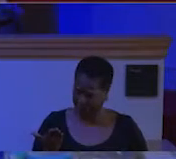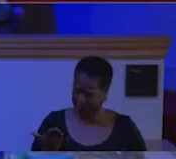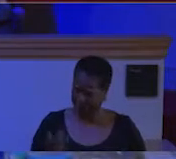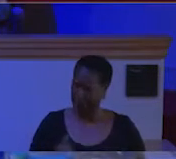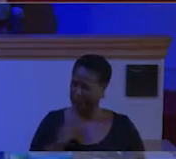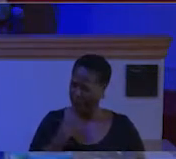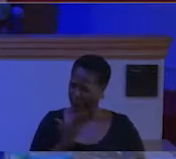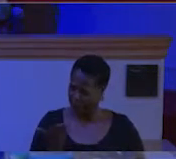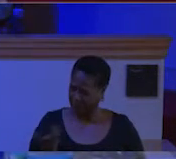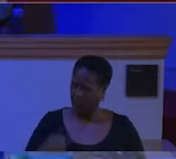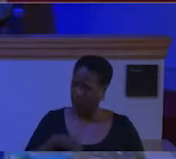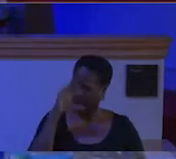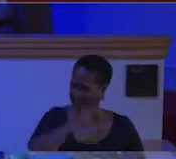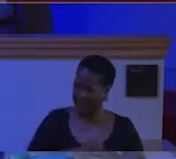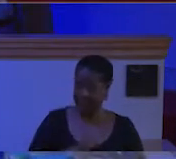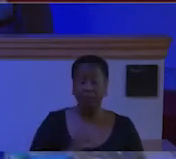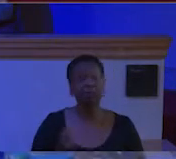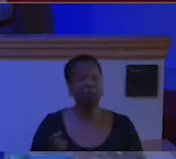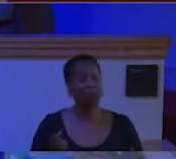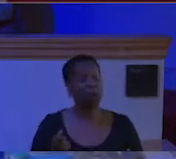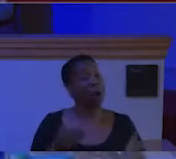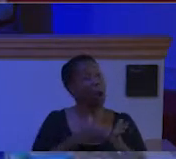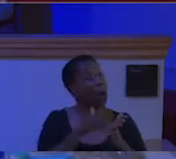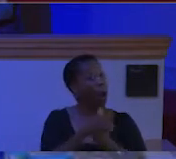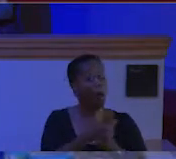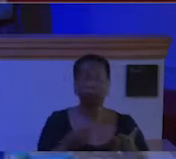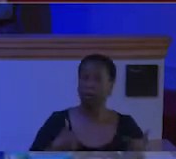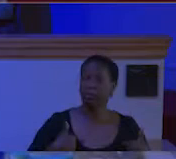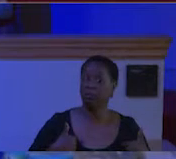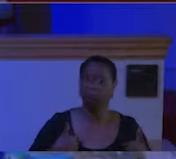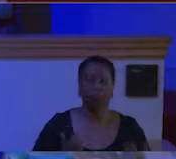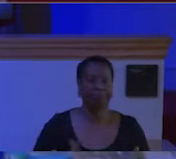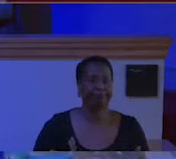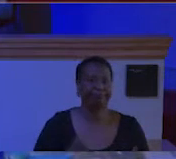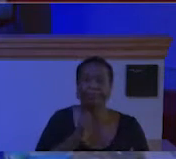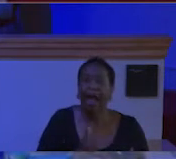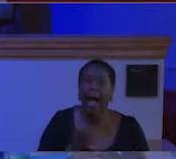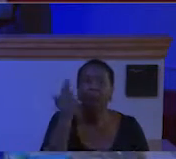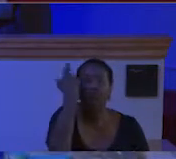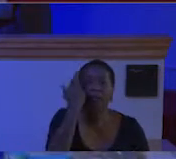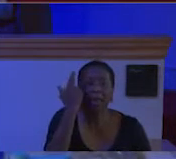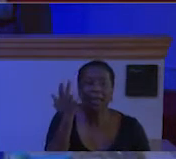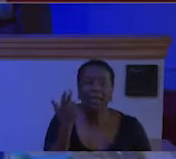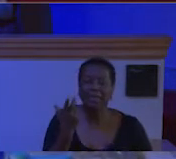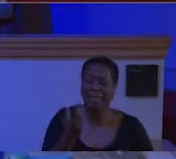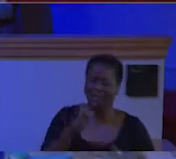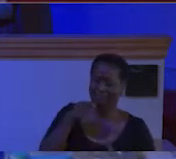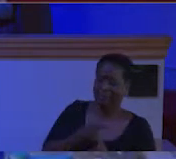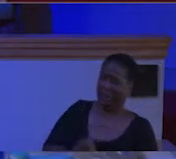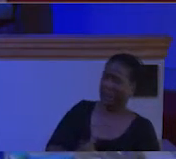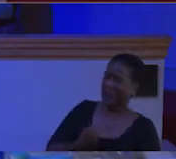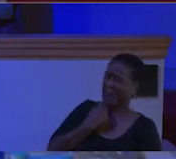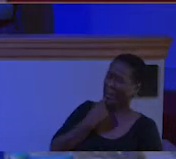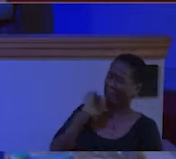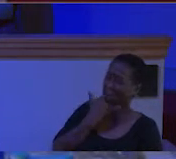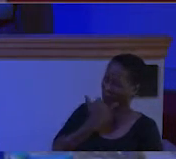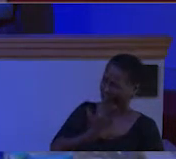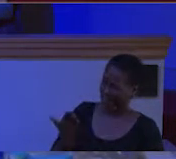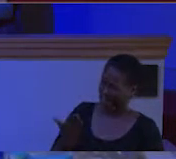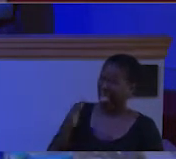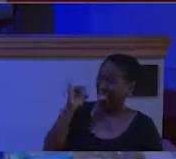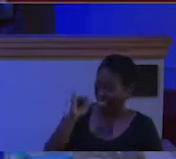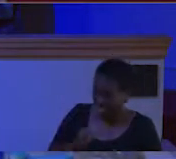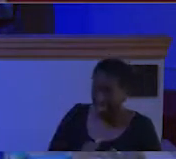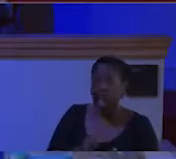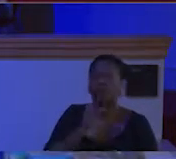And often we don't realize that it is the bitter herbs that often bring out